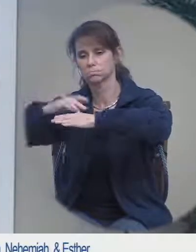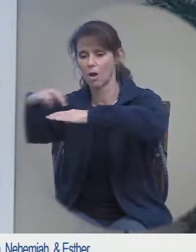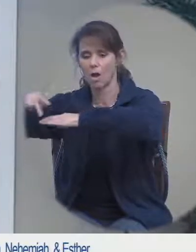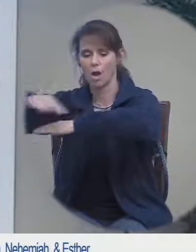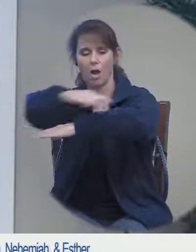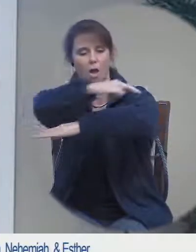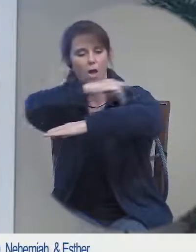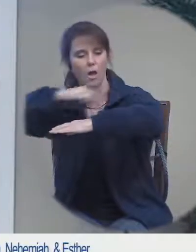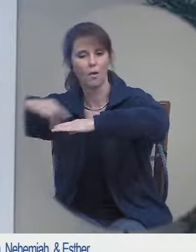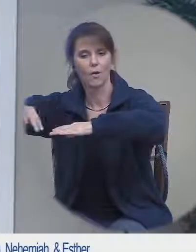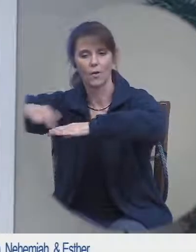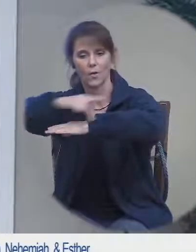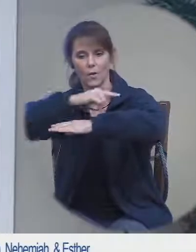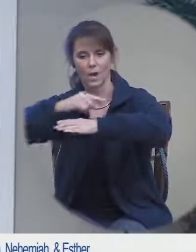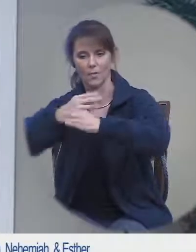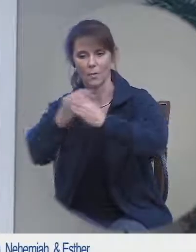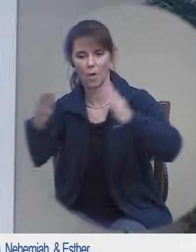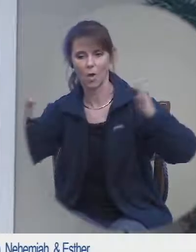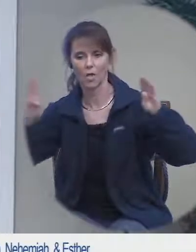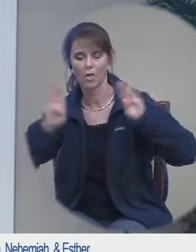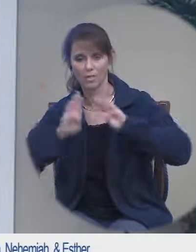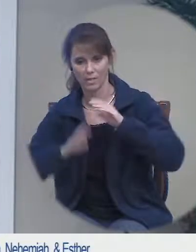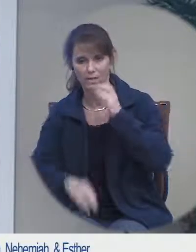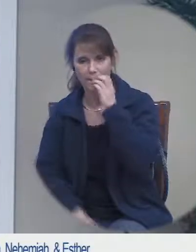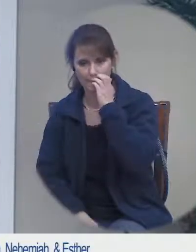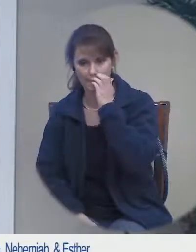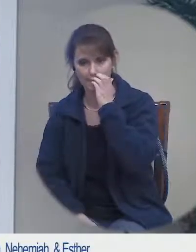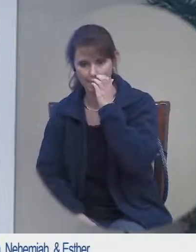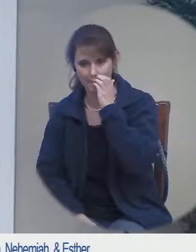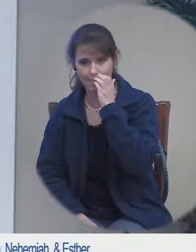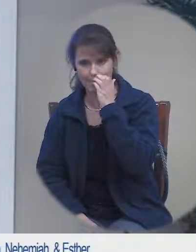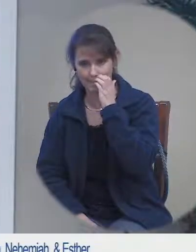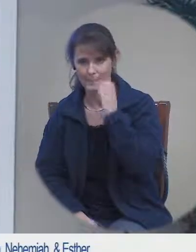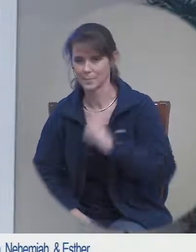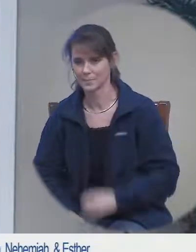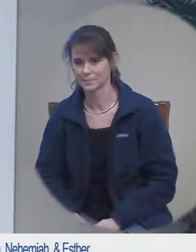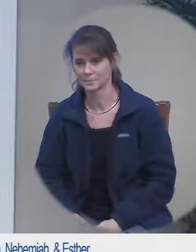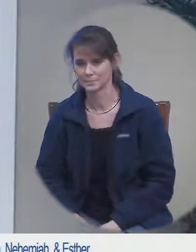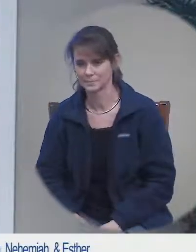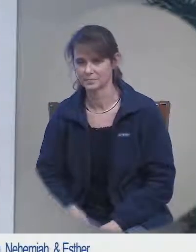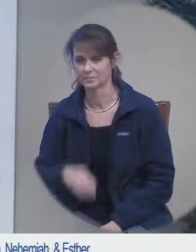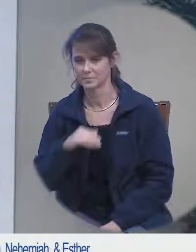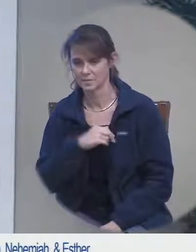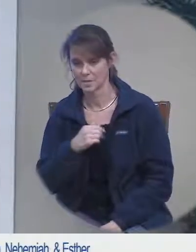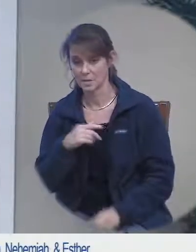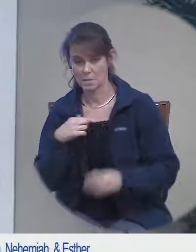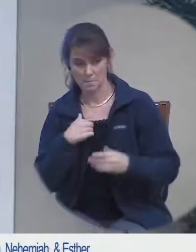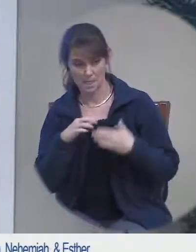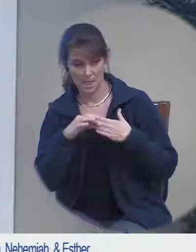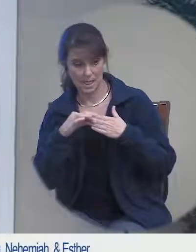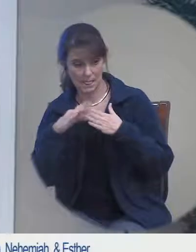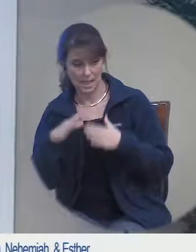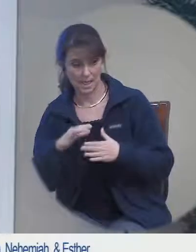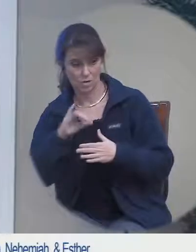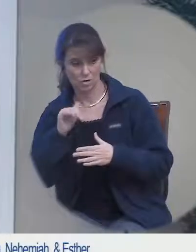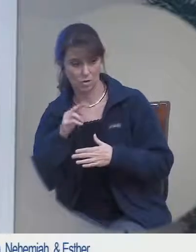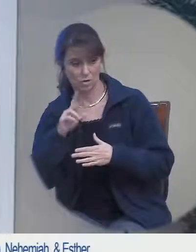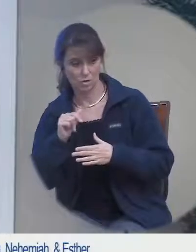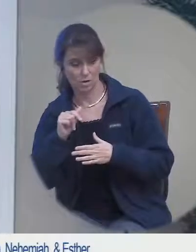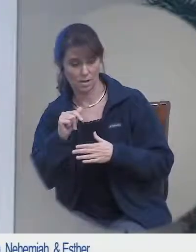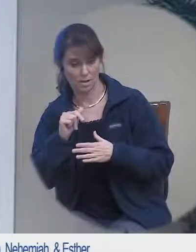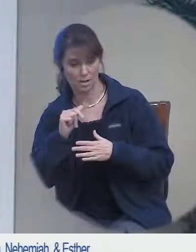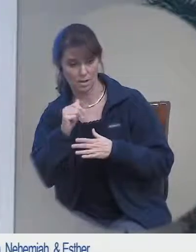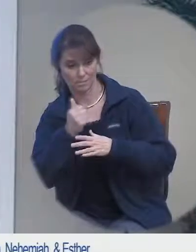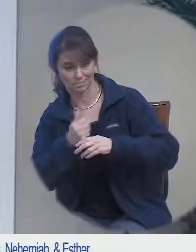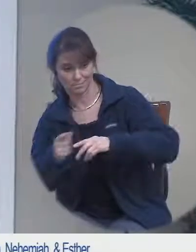of the great words, I think, here in verse 31, it says, "Then I, the leader of Judah, came up on top of the wall, and I